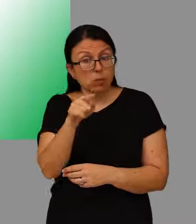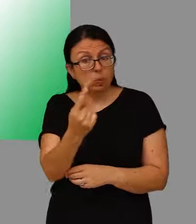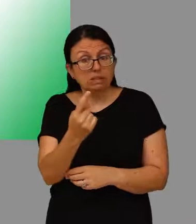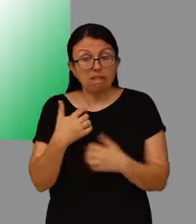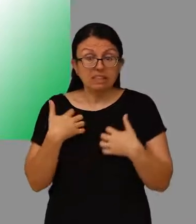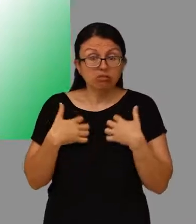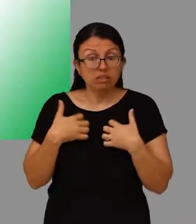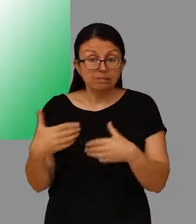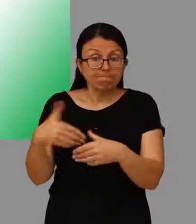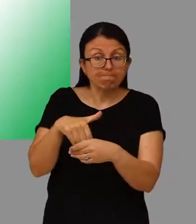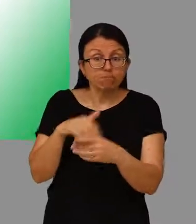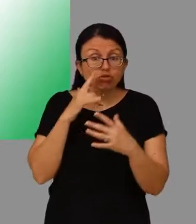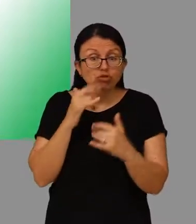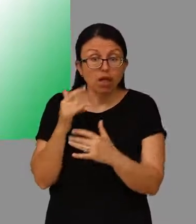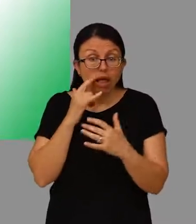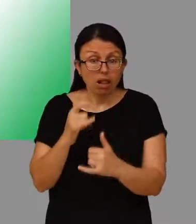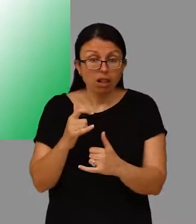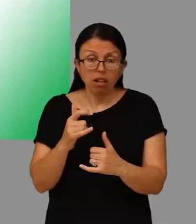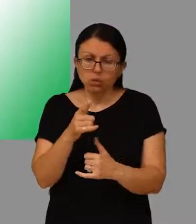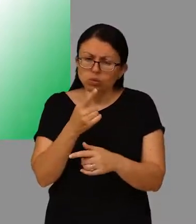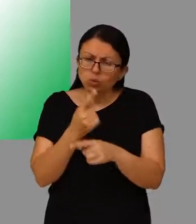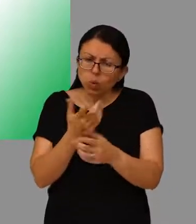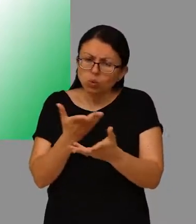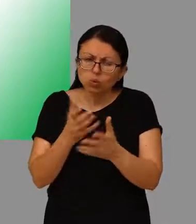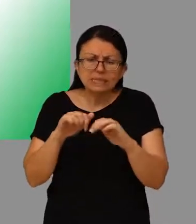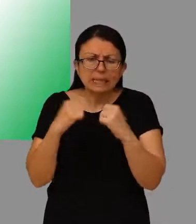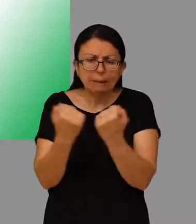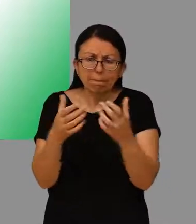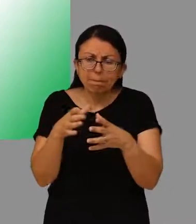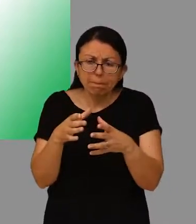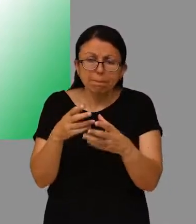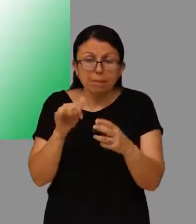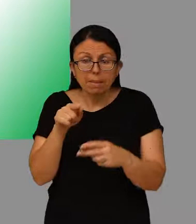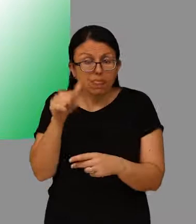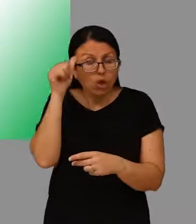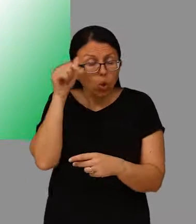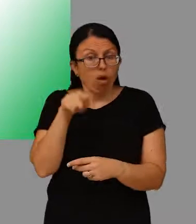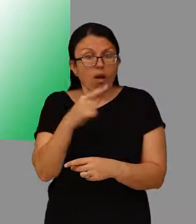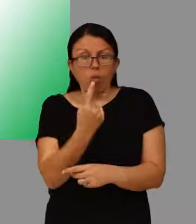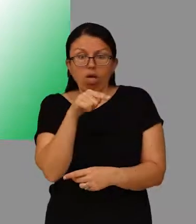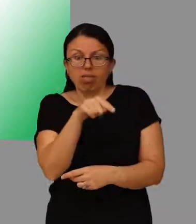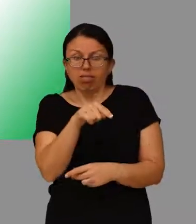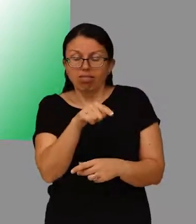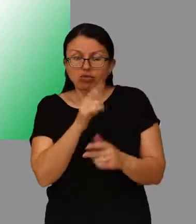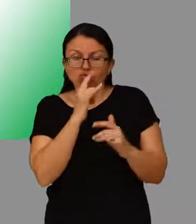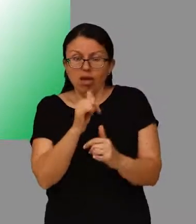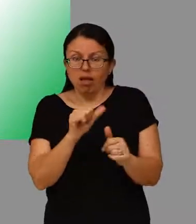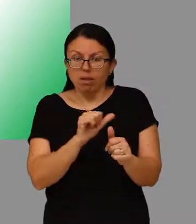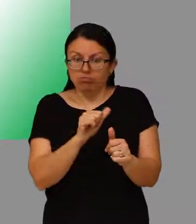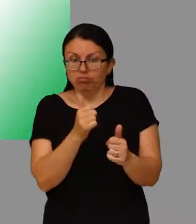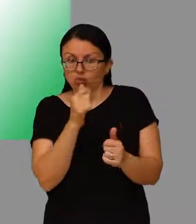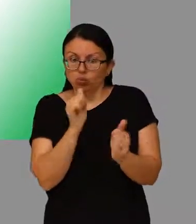might be interested in participating, do speak to your team and see if they know of any appropriate ones.